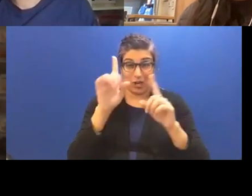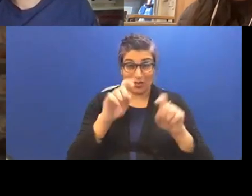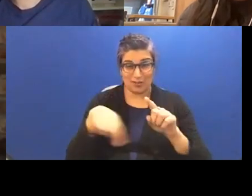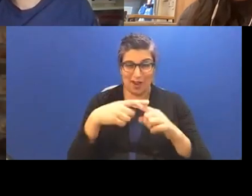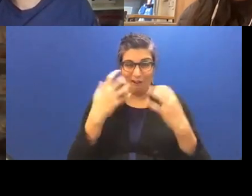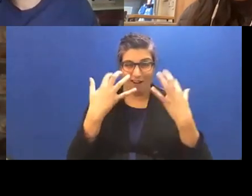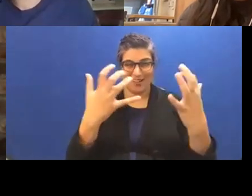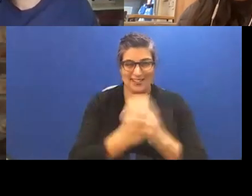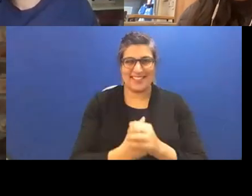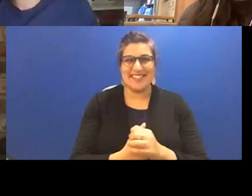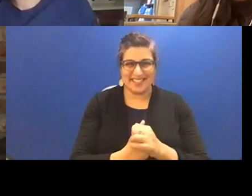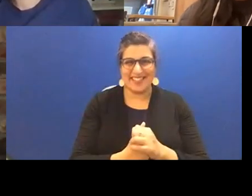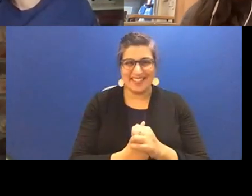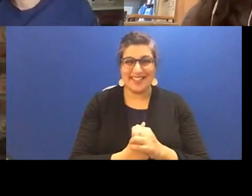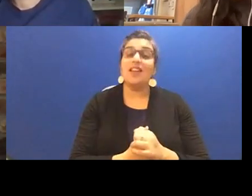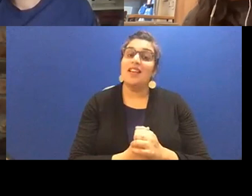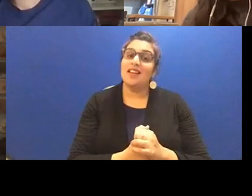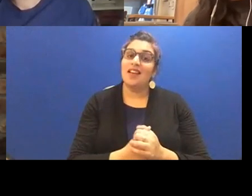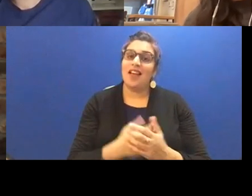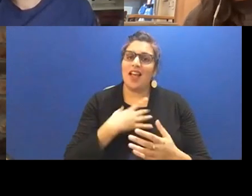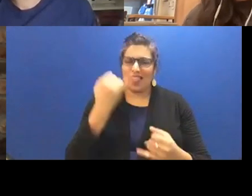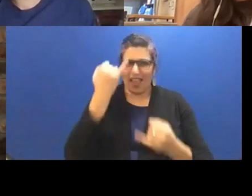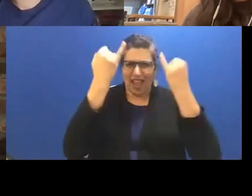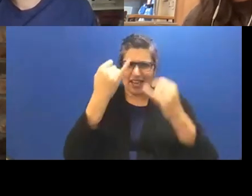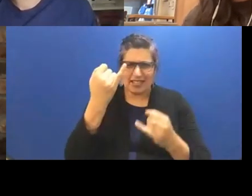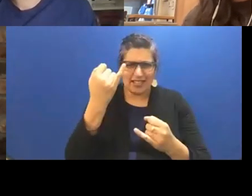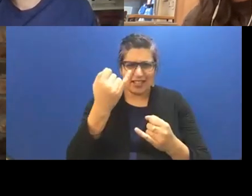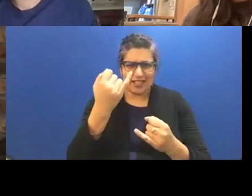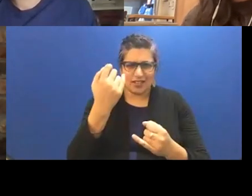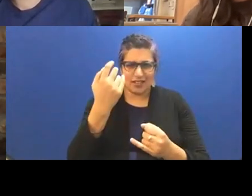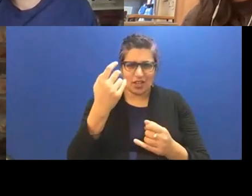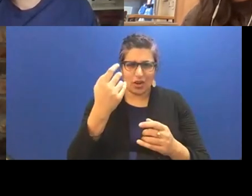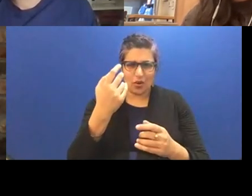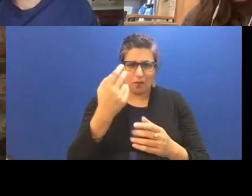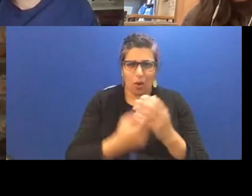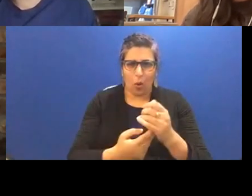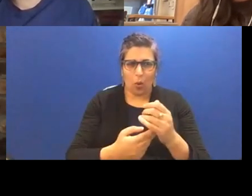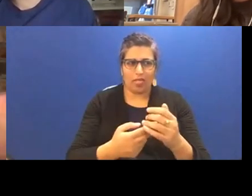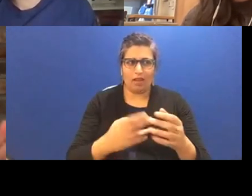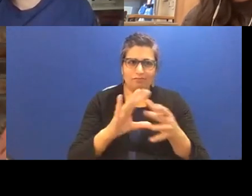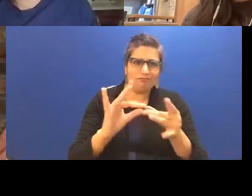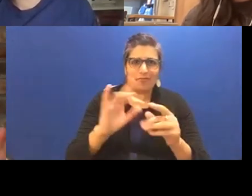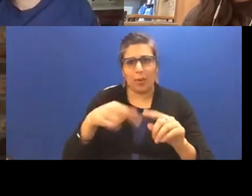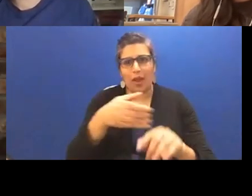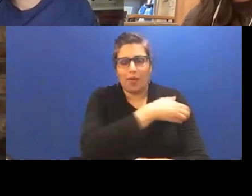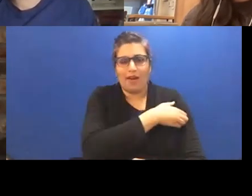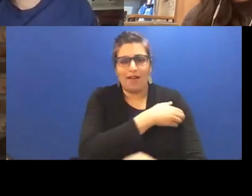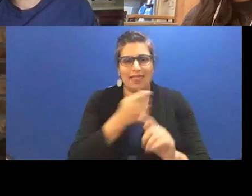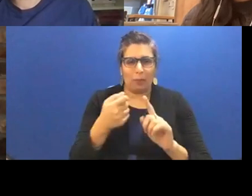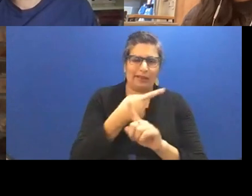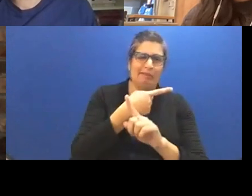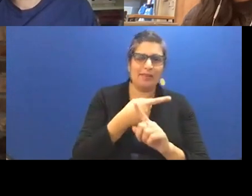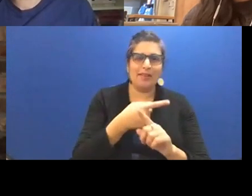of all. Like, I like the ideas that you both mentioned about power and this is off the question a little bit,